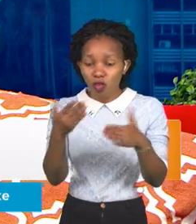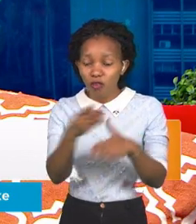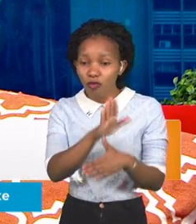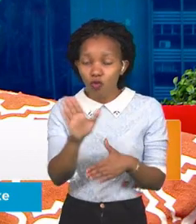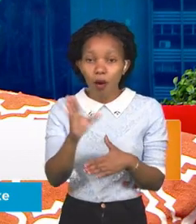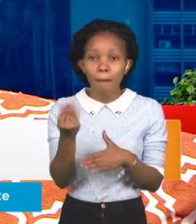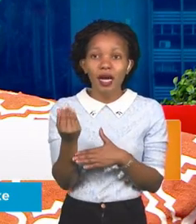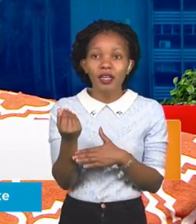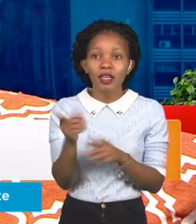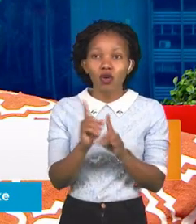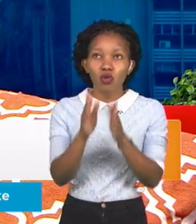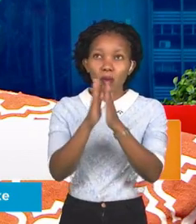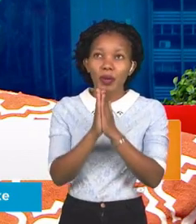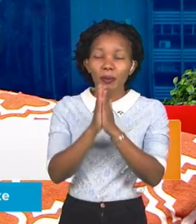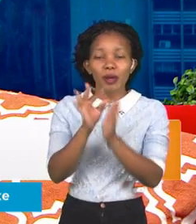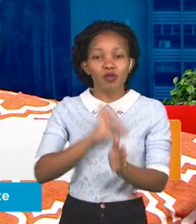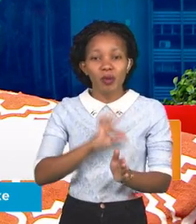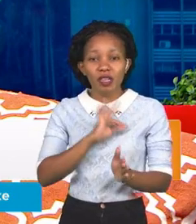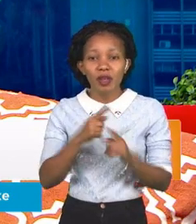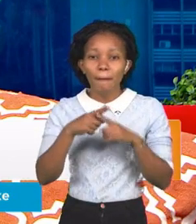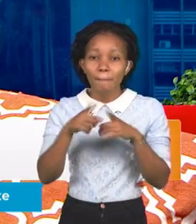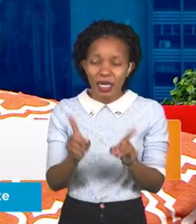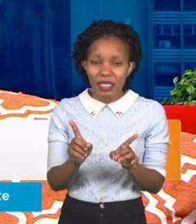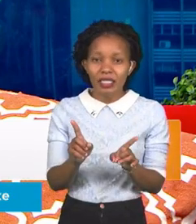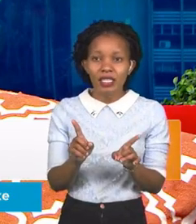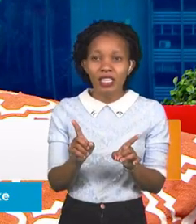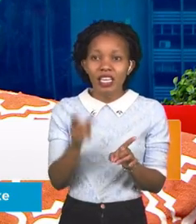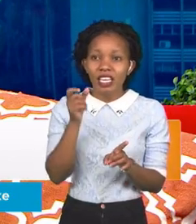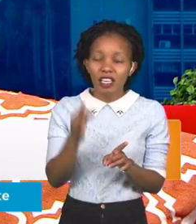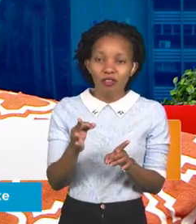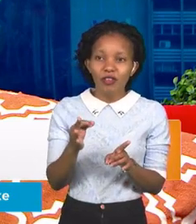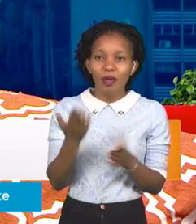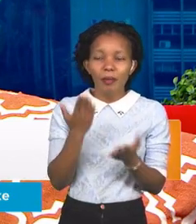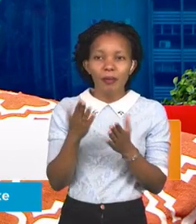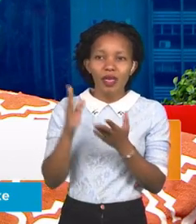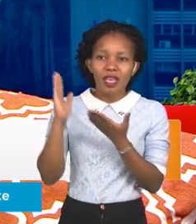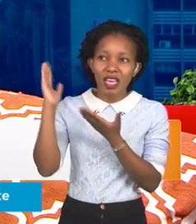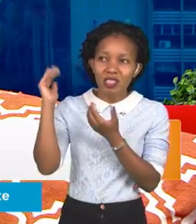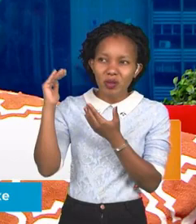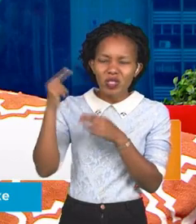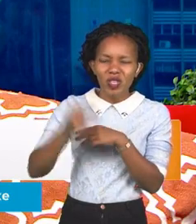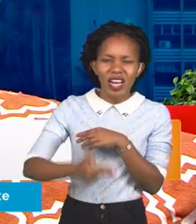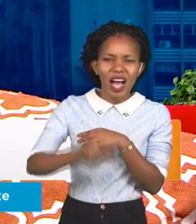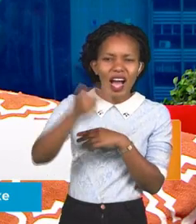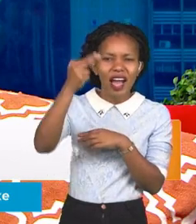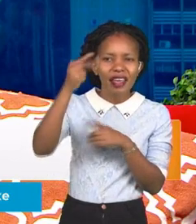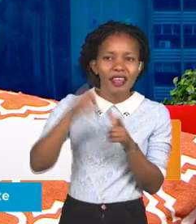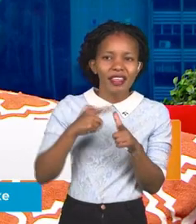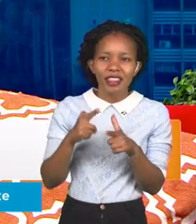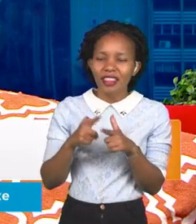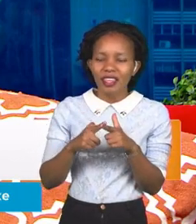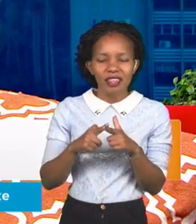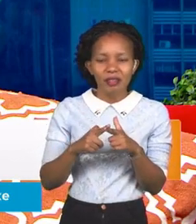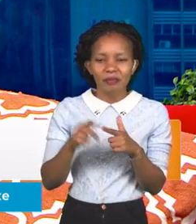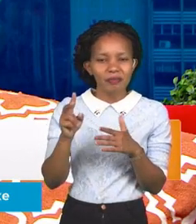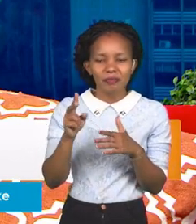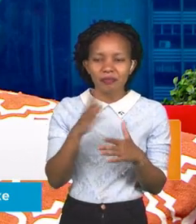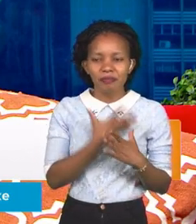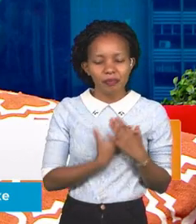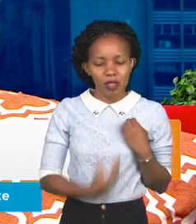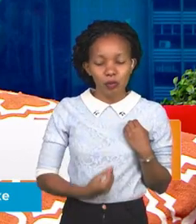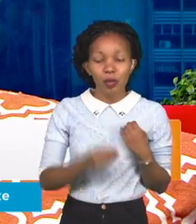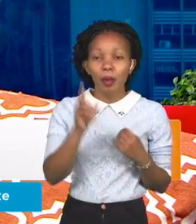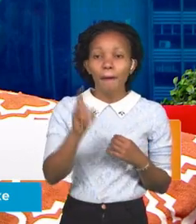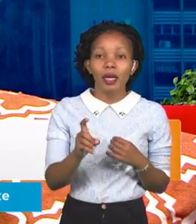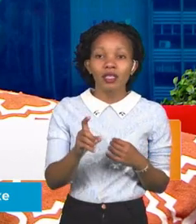yeah. you pray for profit. Sure. But if you put your expectations too high, you will have disappointment. Yeah.